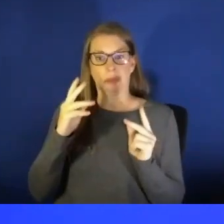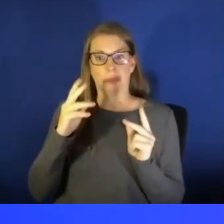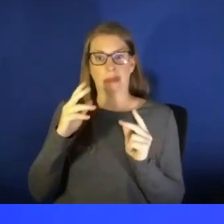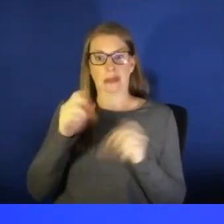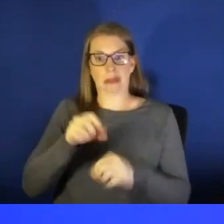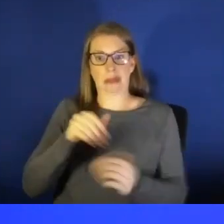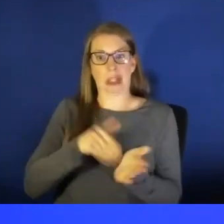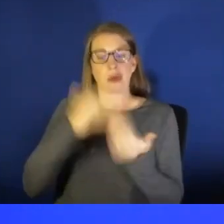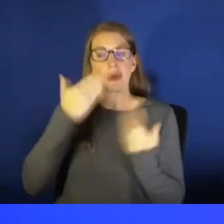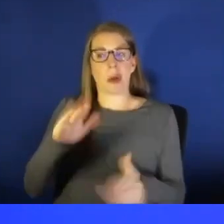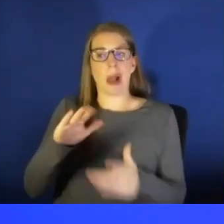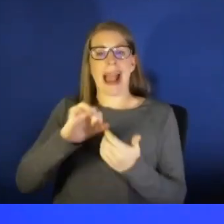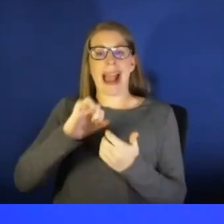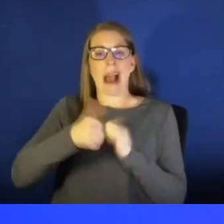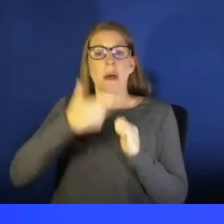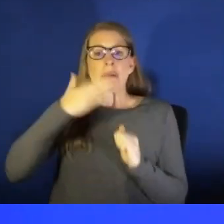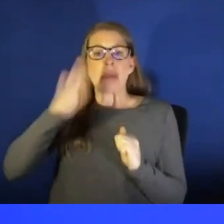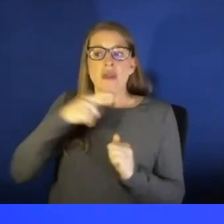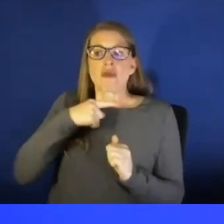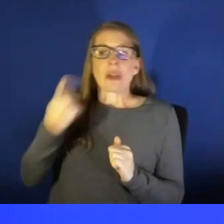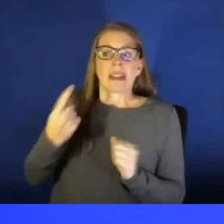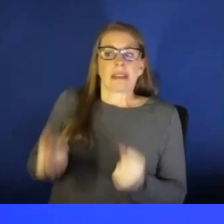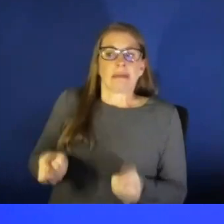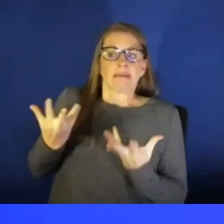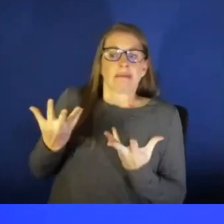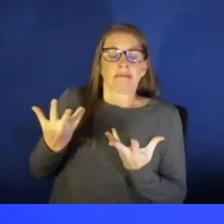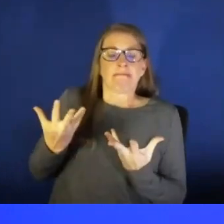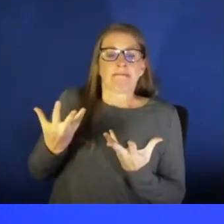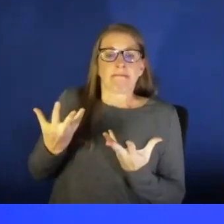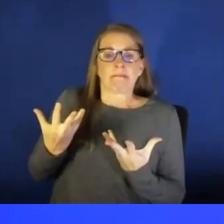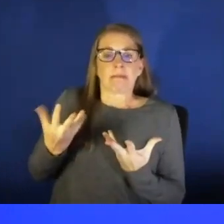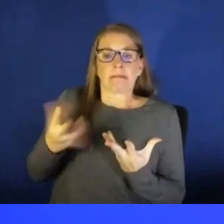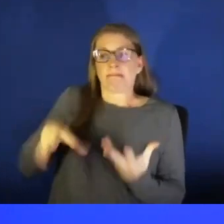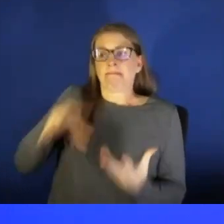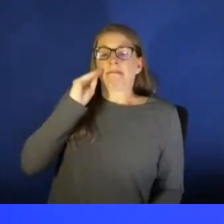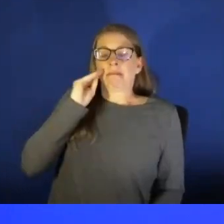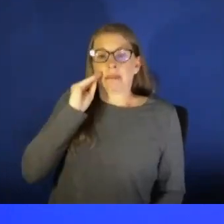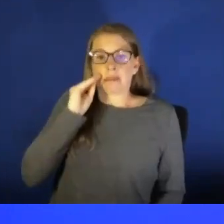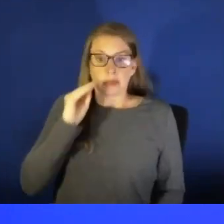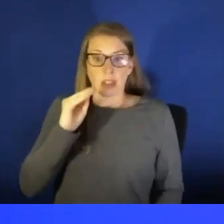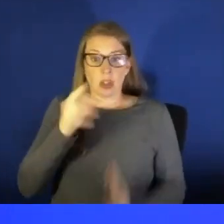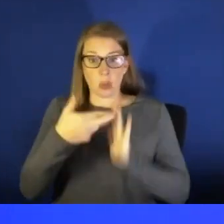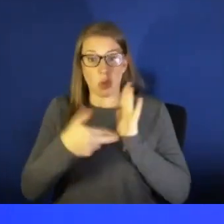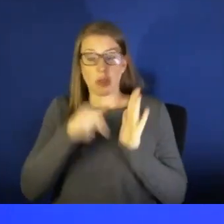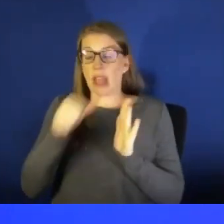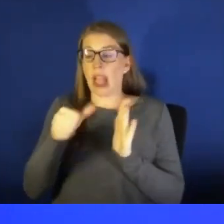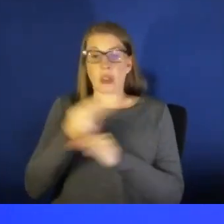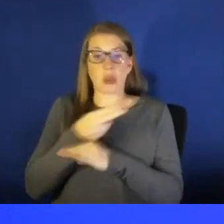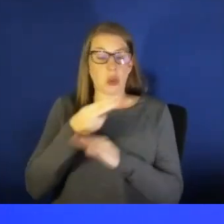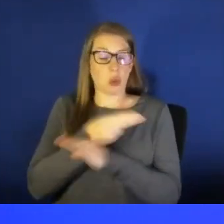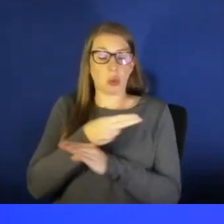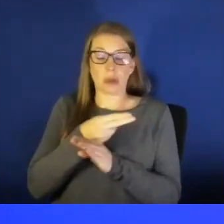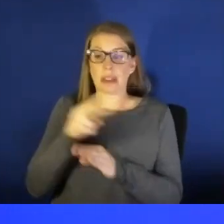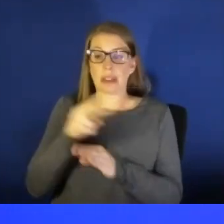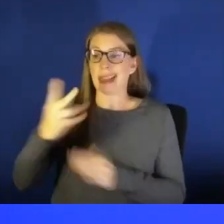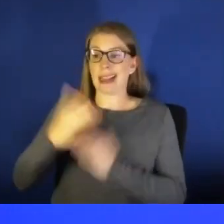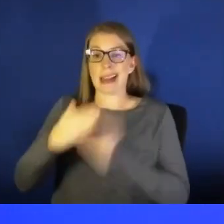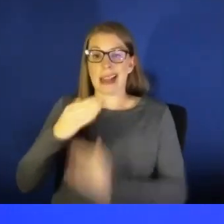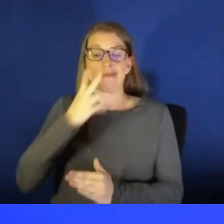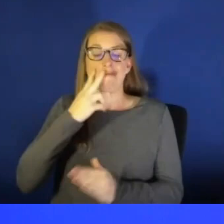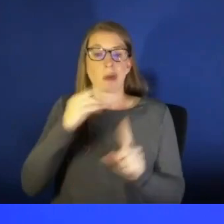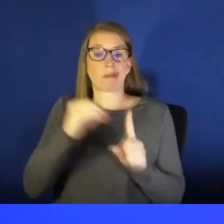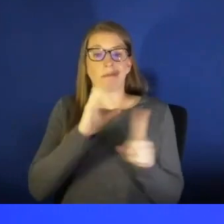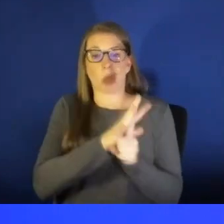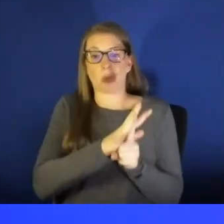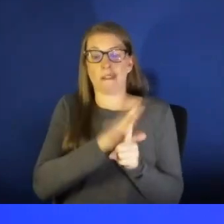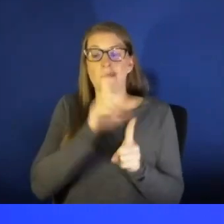is. So currently the guidelines don't use secondhand smoking exposure as one of the criteria for lung cancer screening. Okay. Do you think